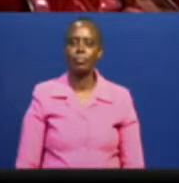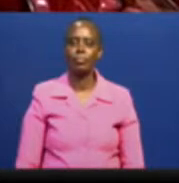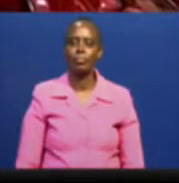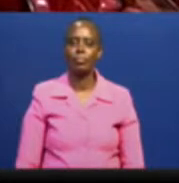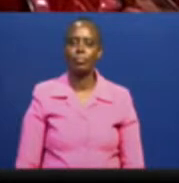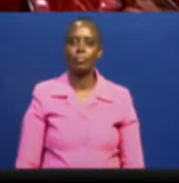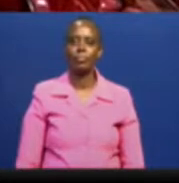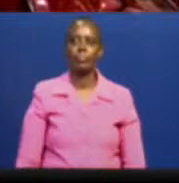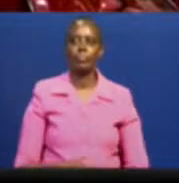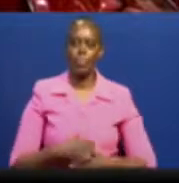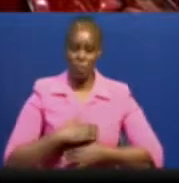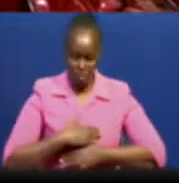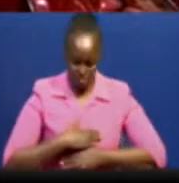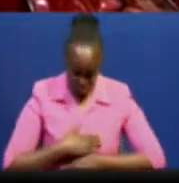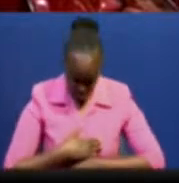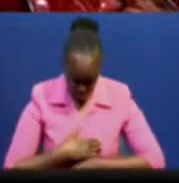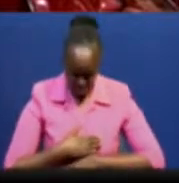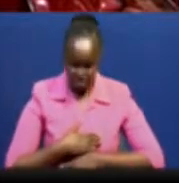Honorable members,